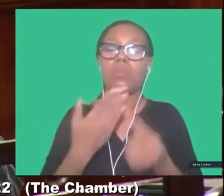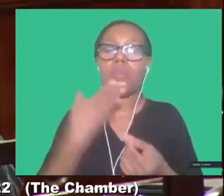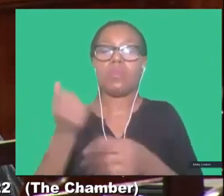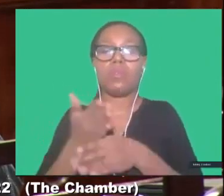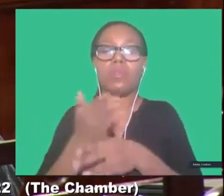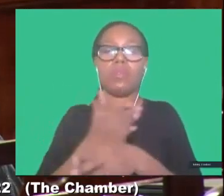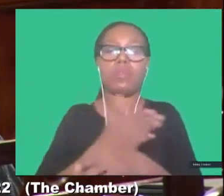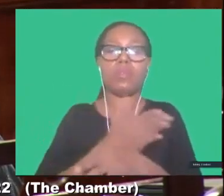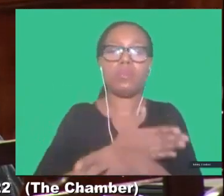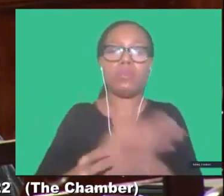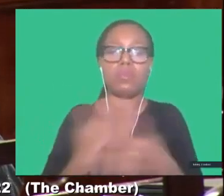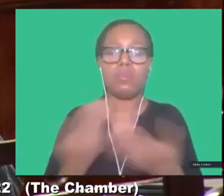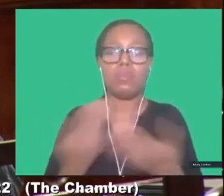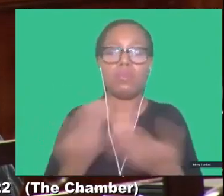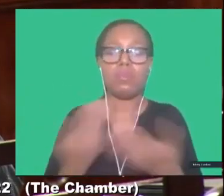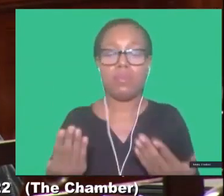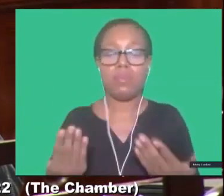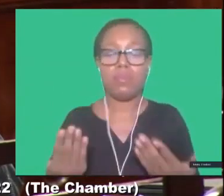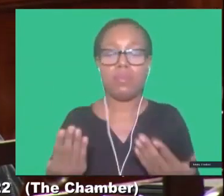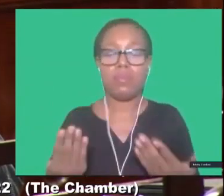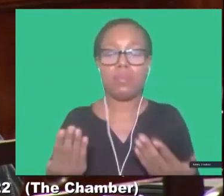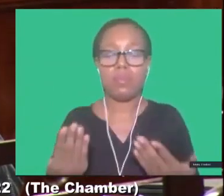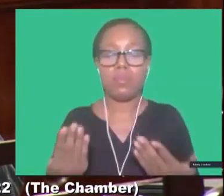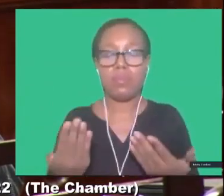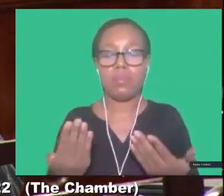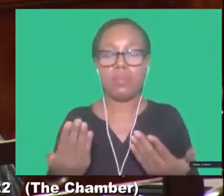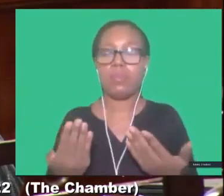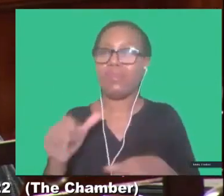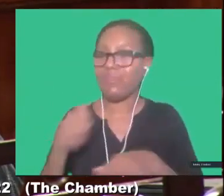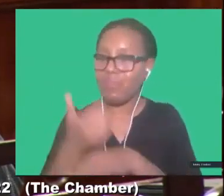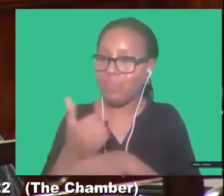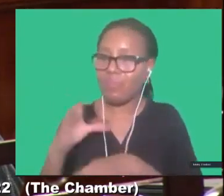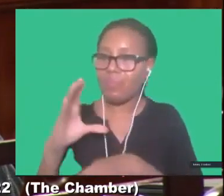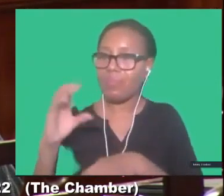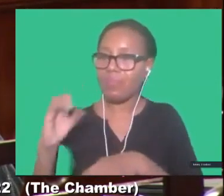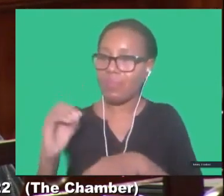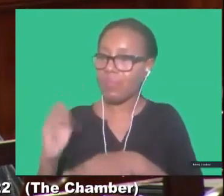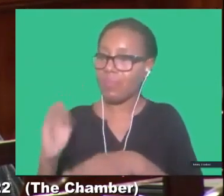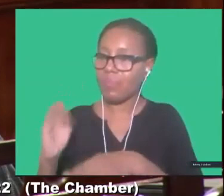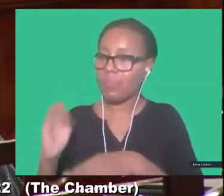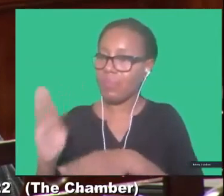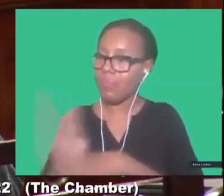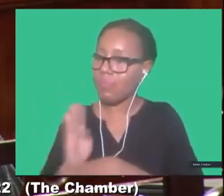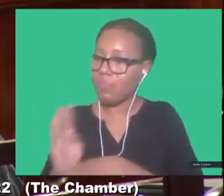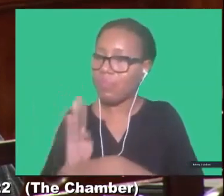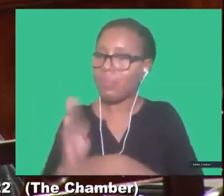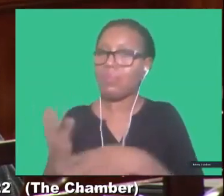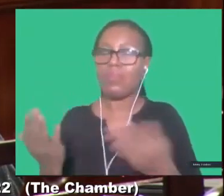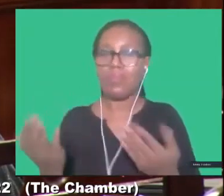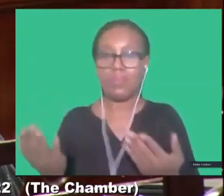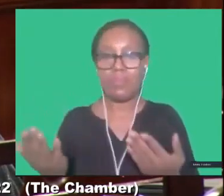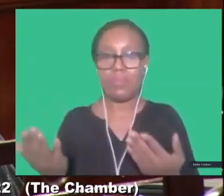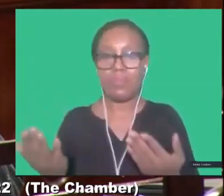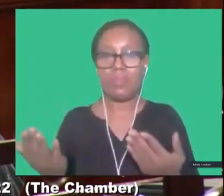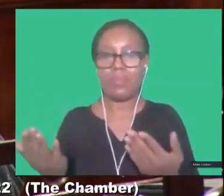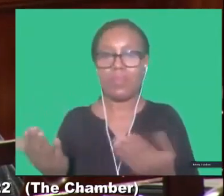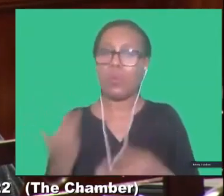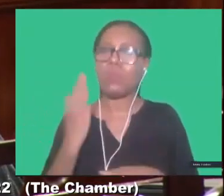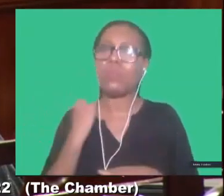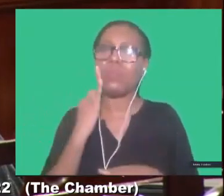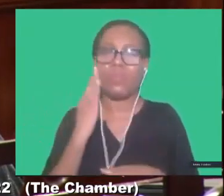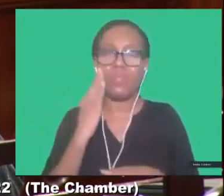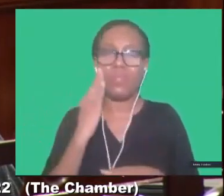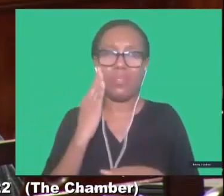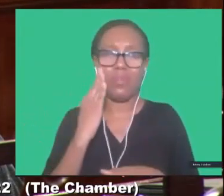formulation and establishment of companies, because we all know that this is one of the means